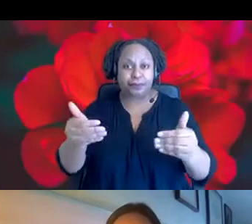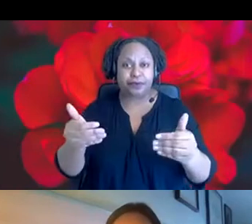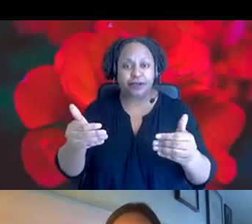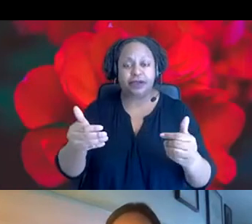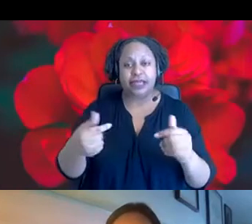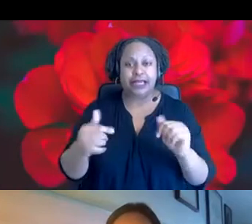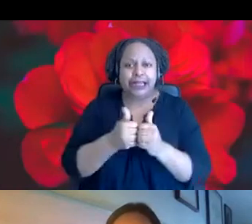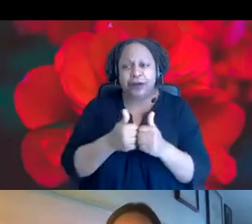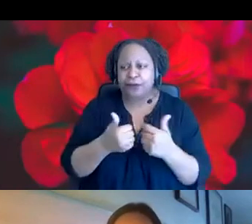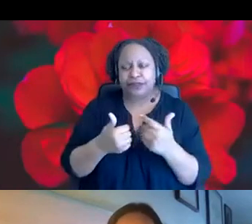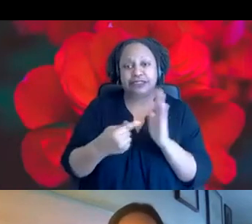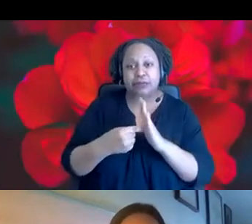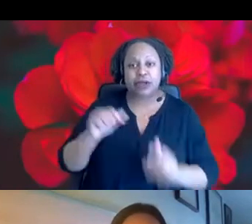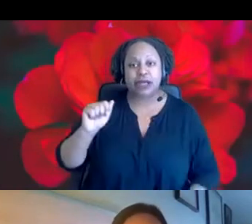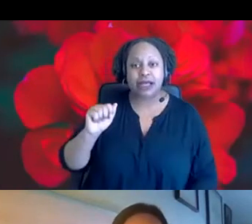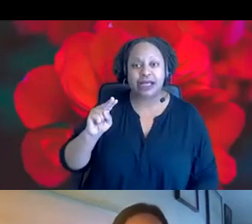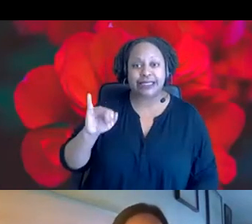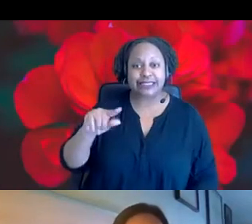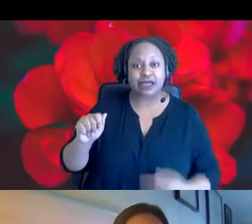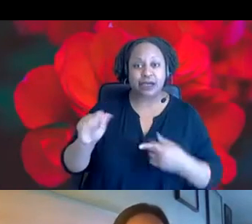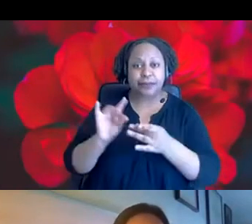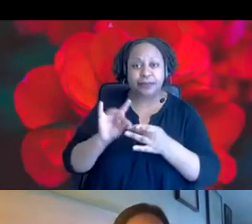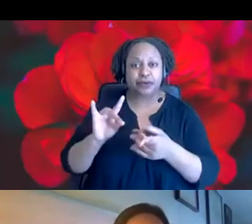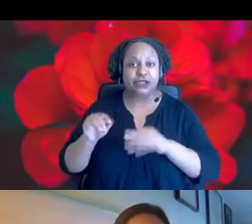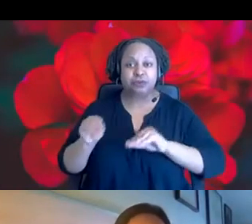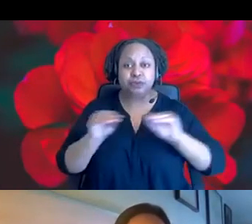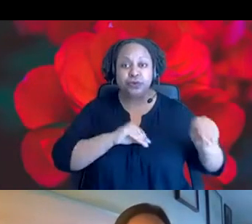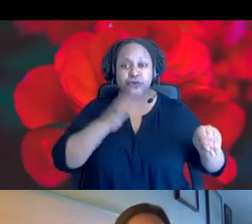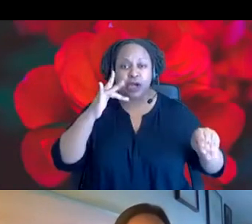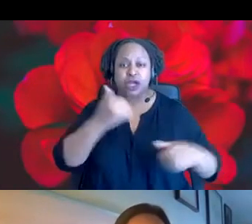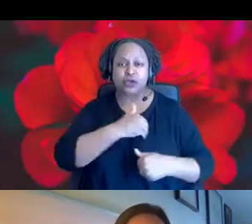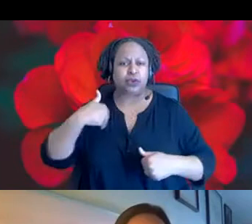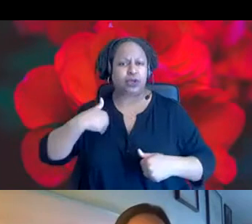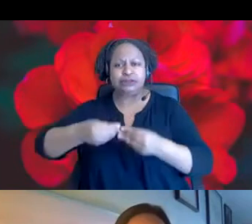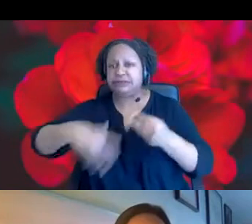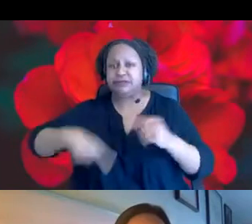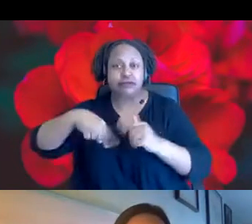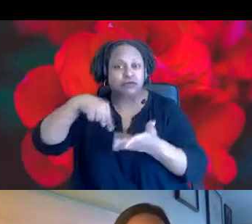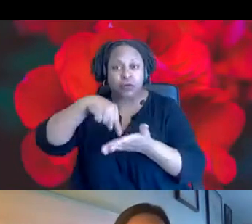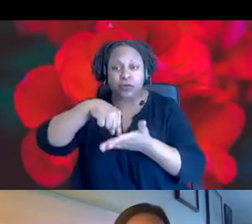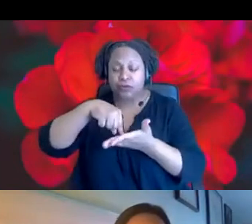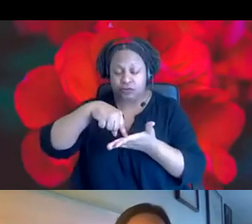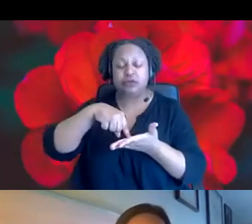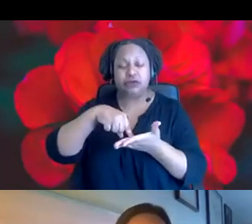who has to leave because Toronto's way too expensive. And I know that's a ton of